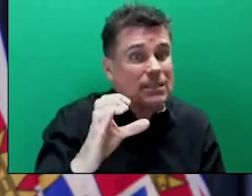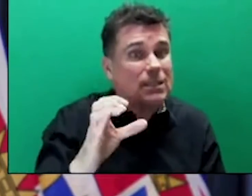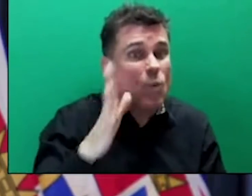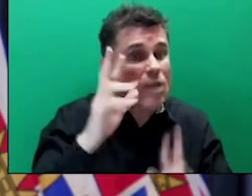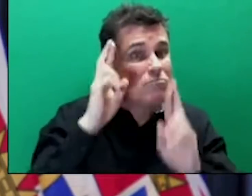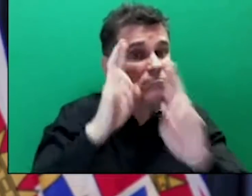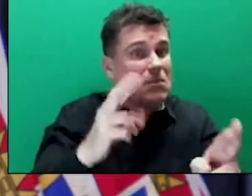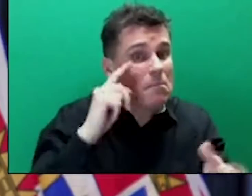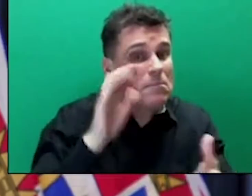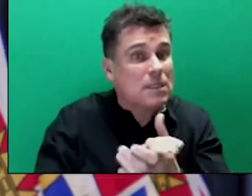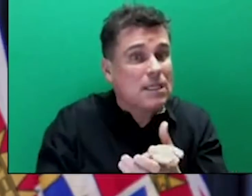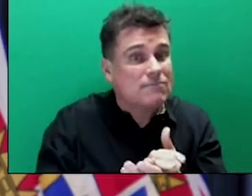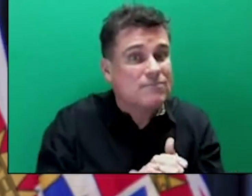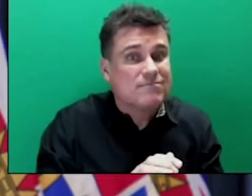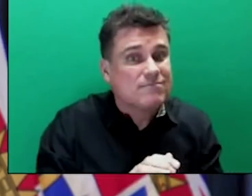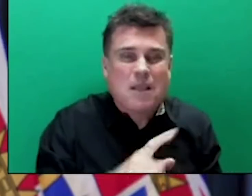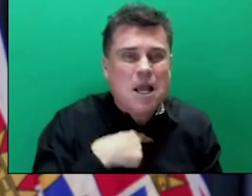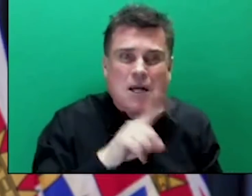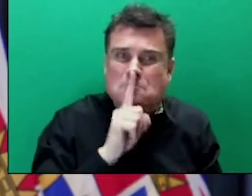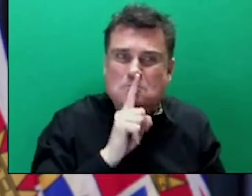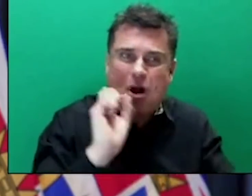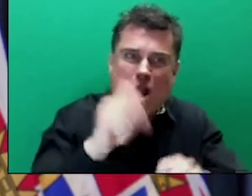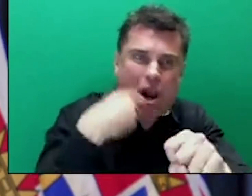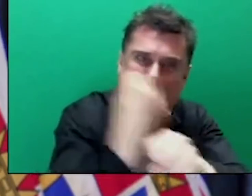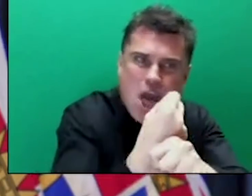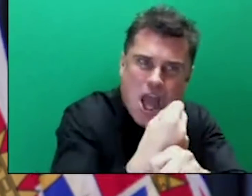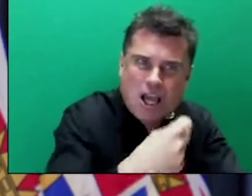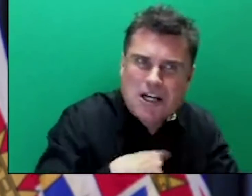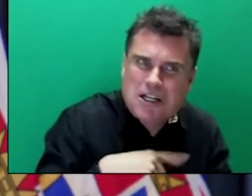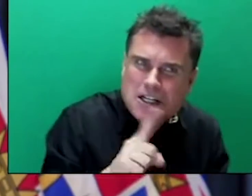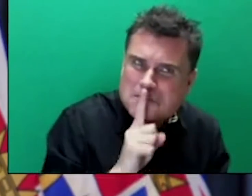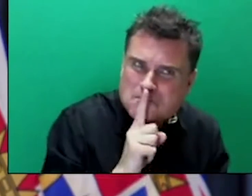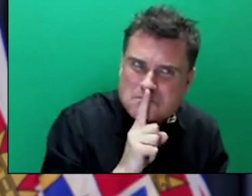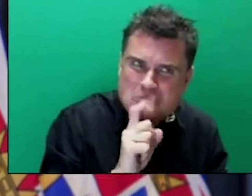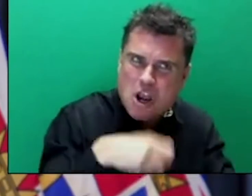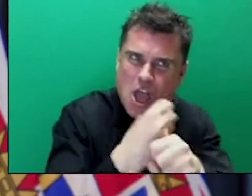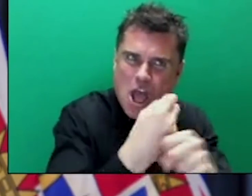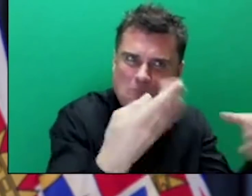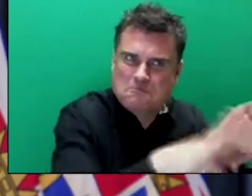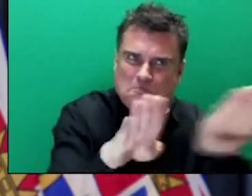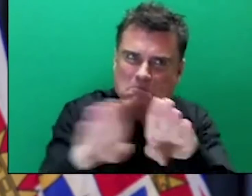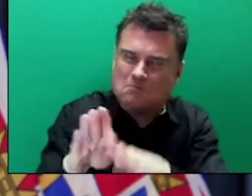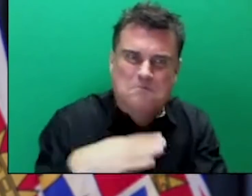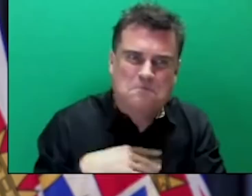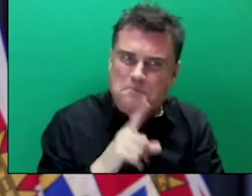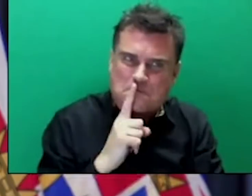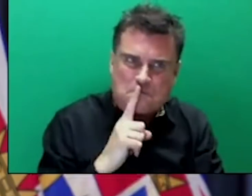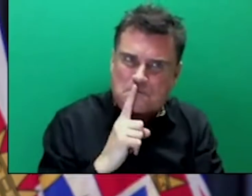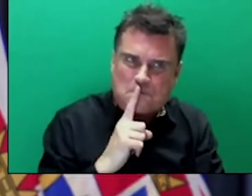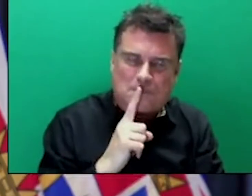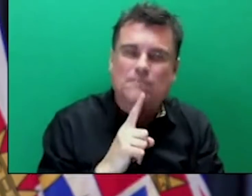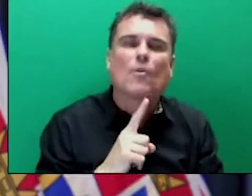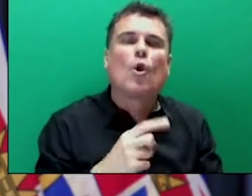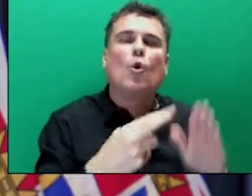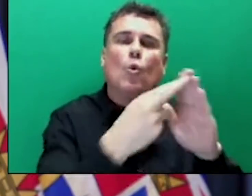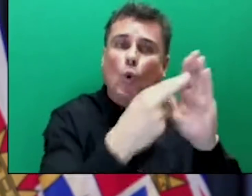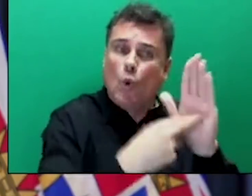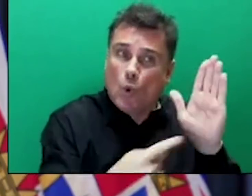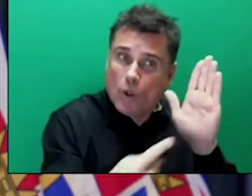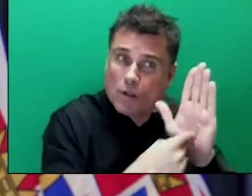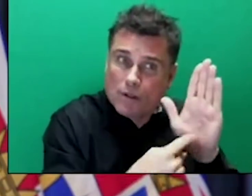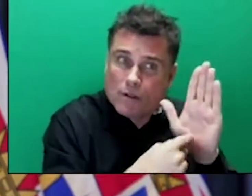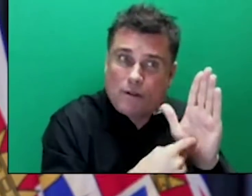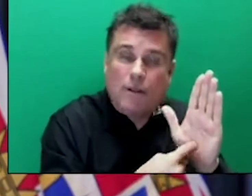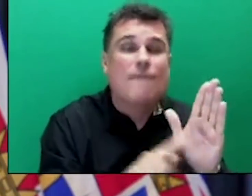our families, for our system here in BC, for the health system. This is a challenging time.